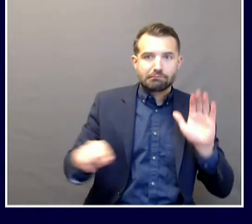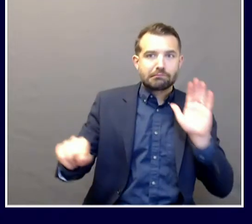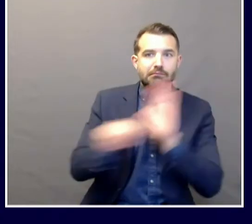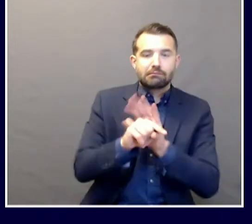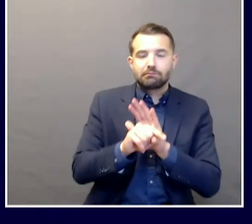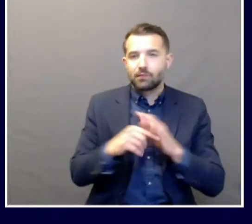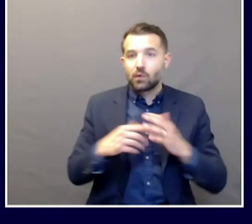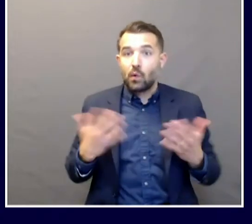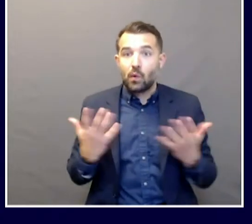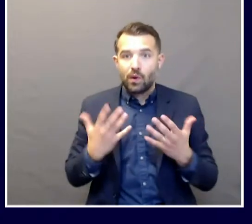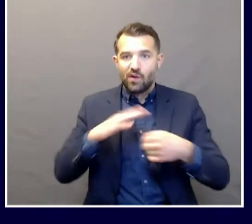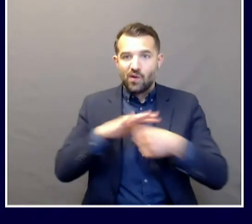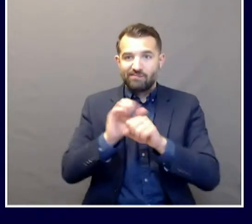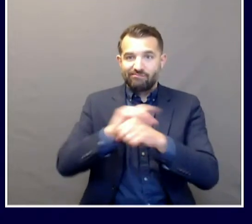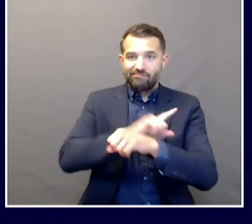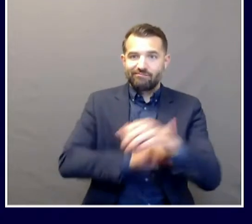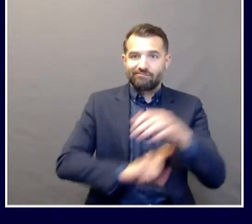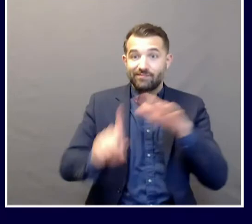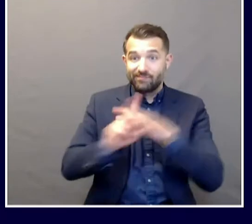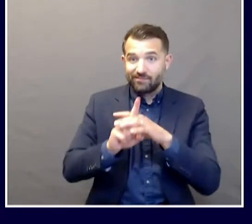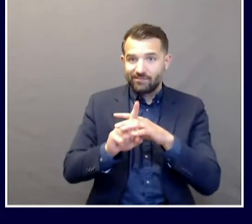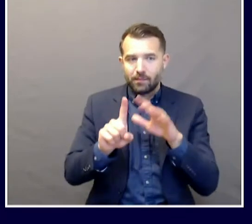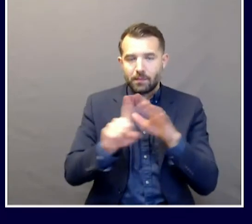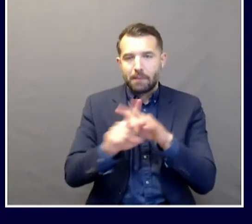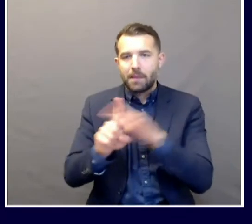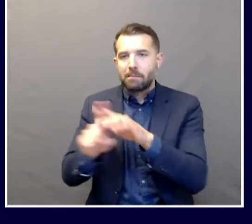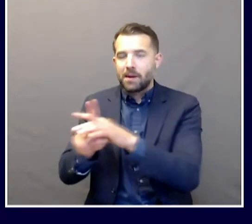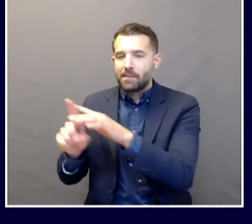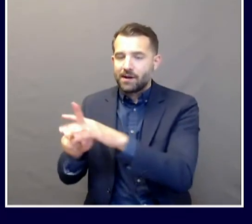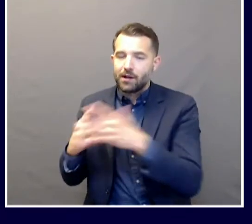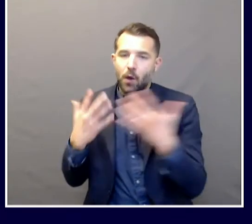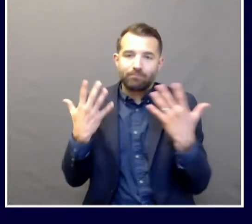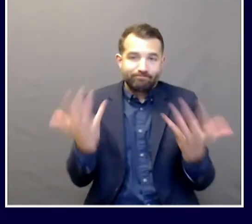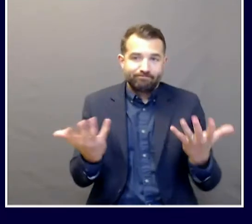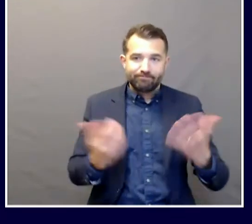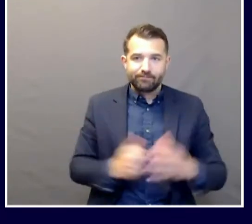All right, thank you. Over to Amy Brown next.